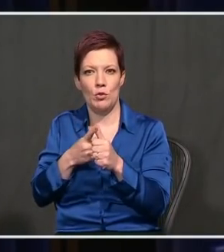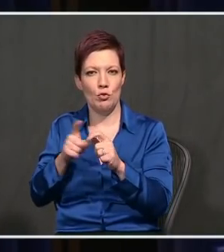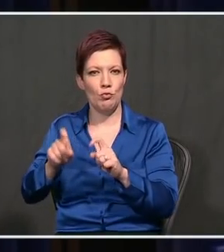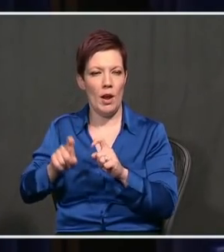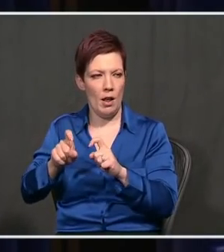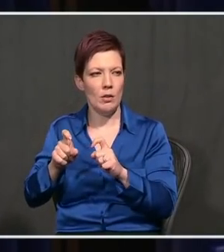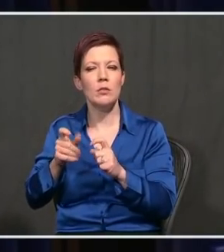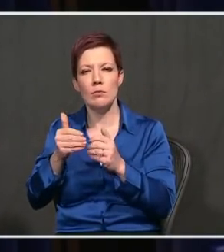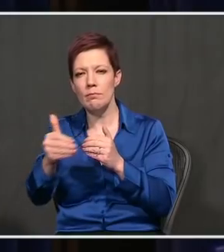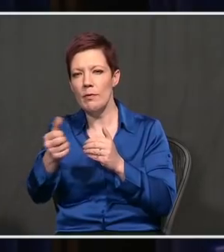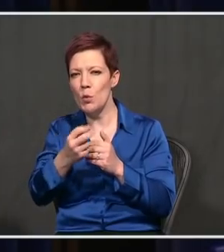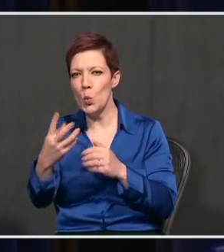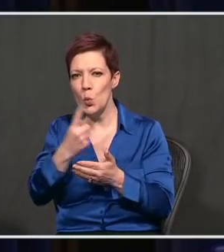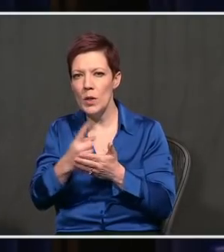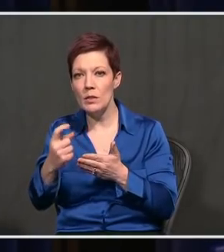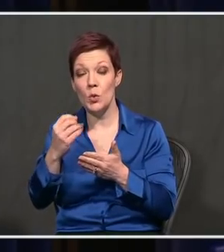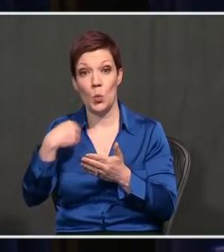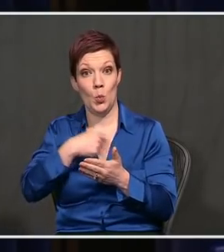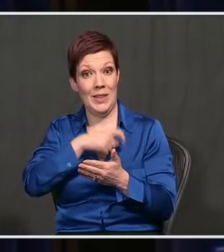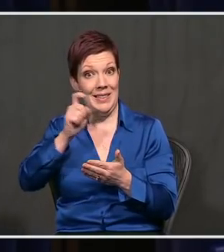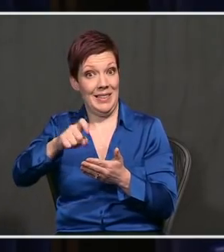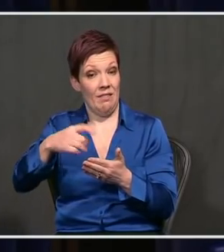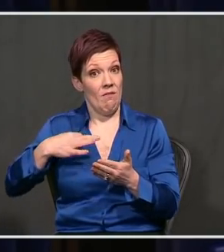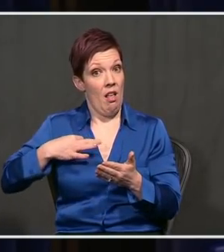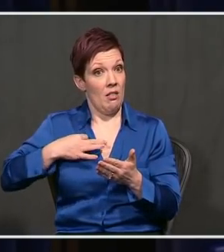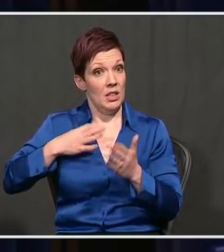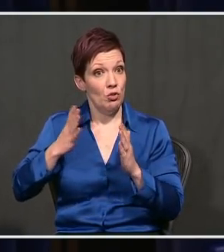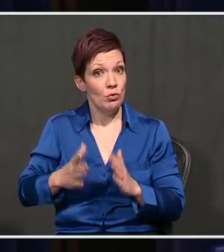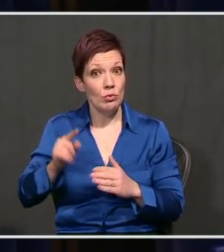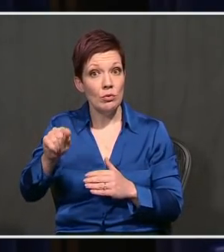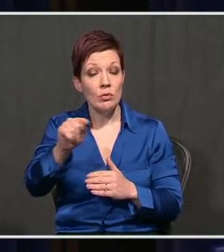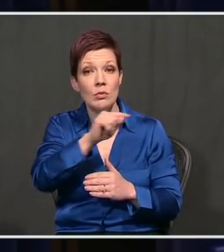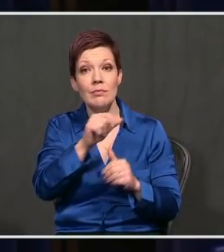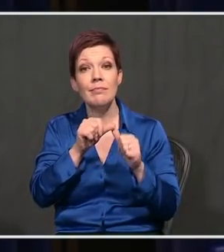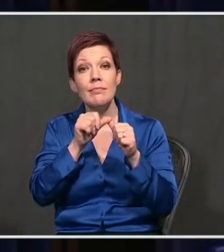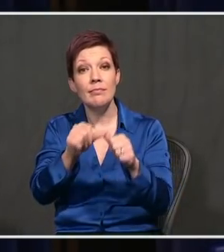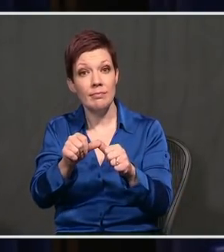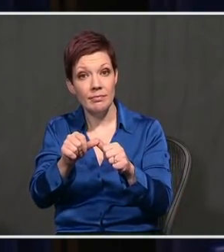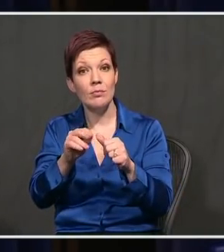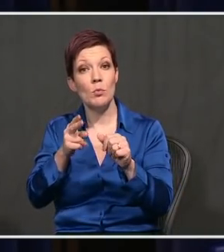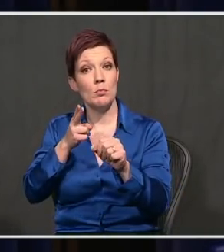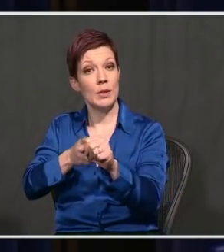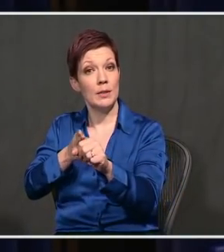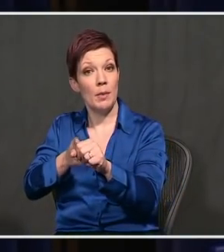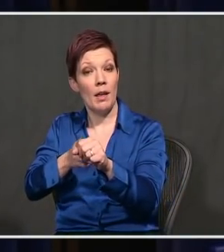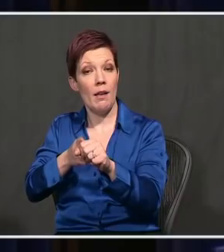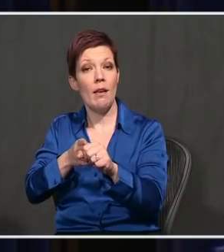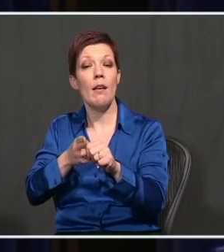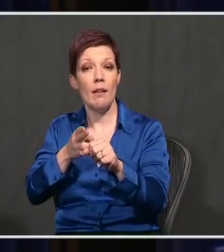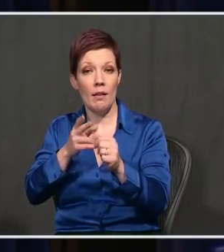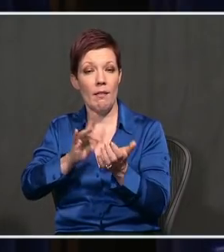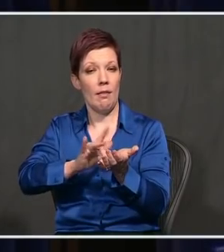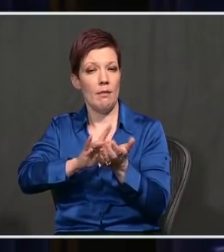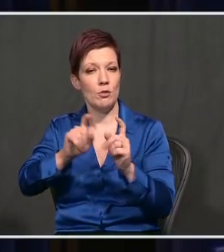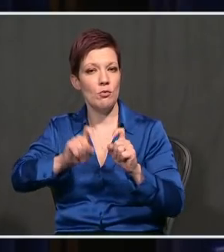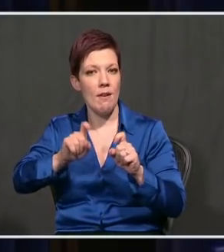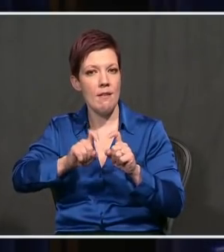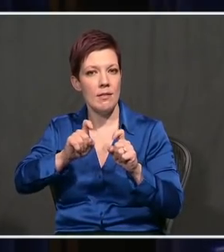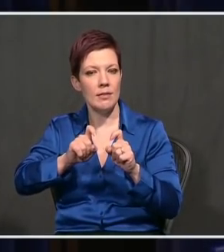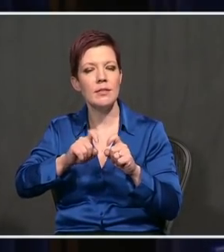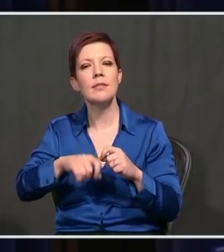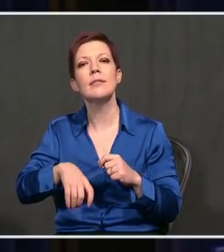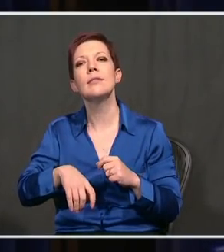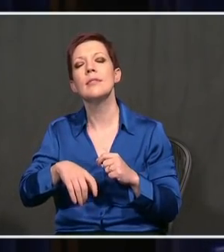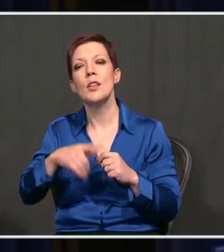please, to volunteer or continue to volunteer to participate into the clinical trials, because it is thanks to